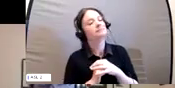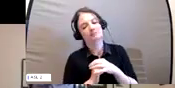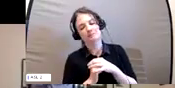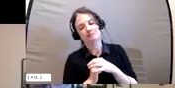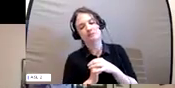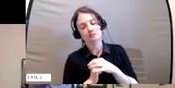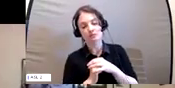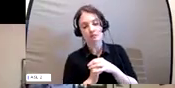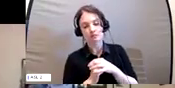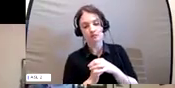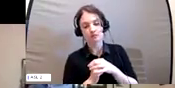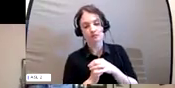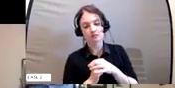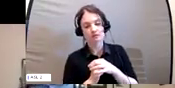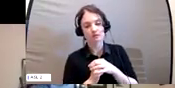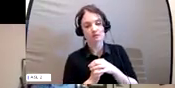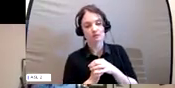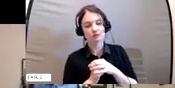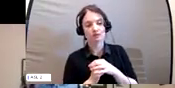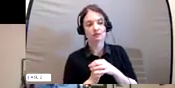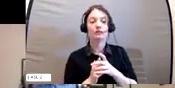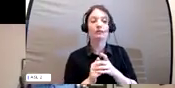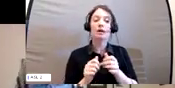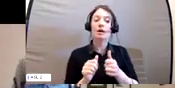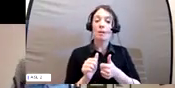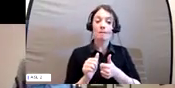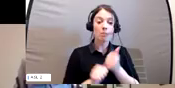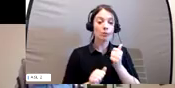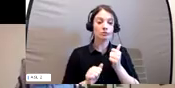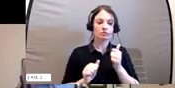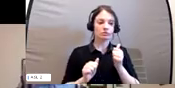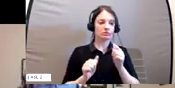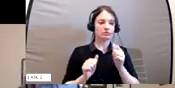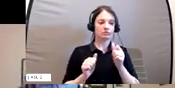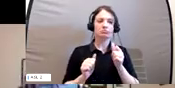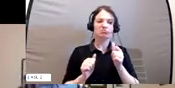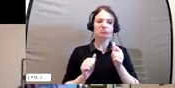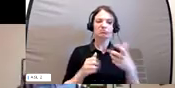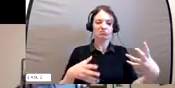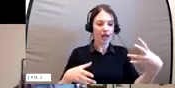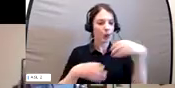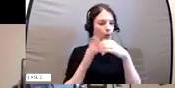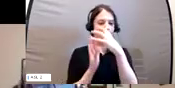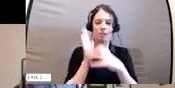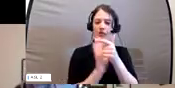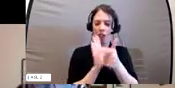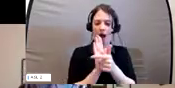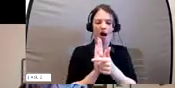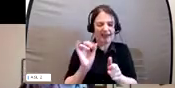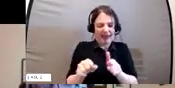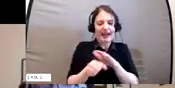that's our most extensive law relating to coercive